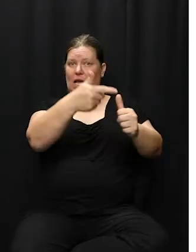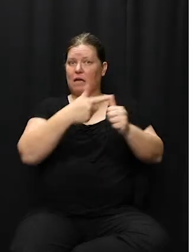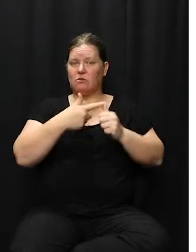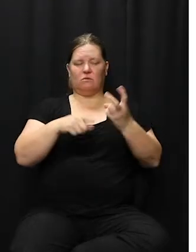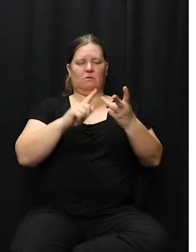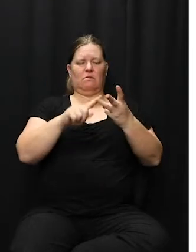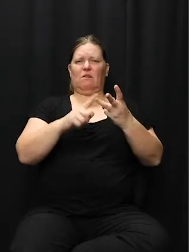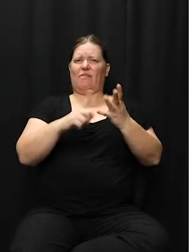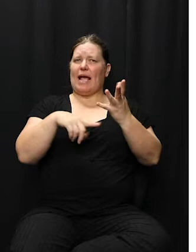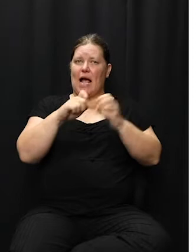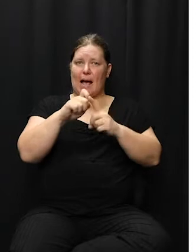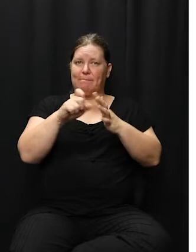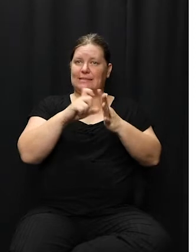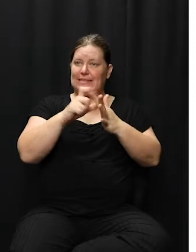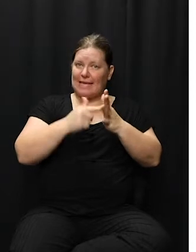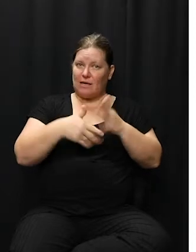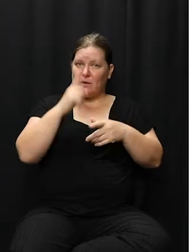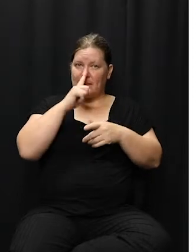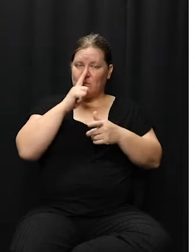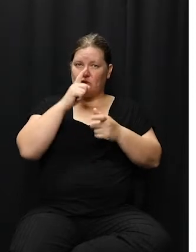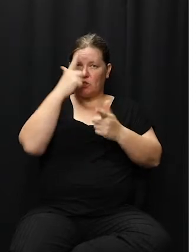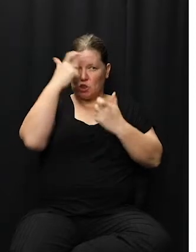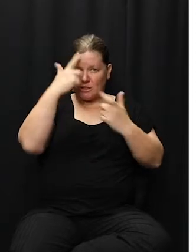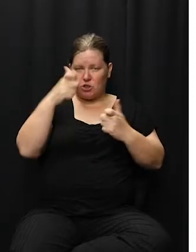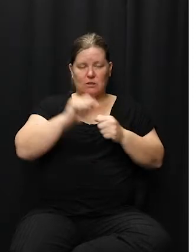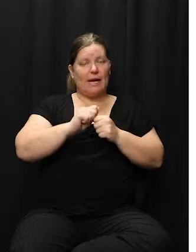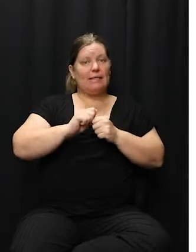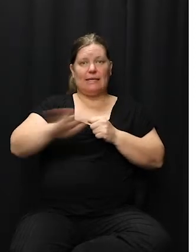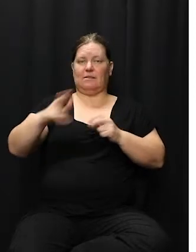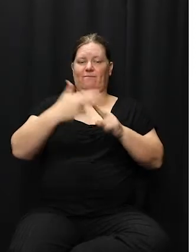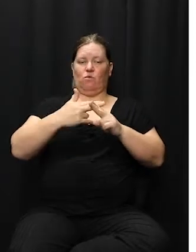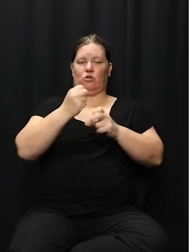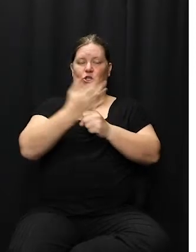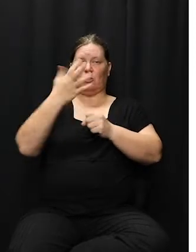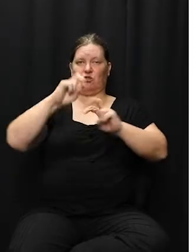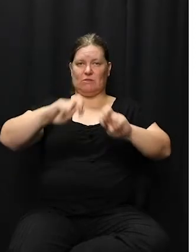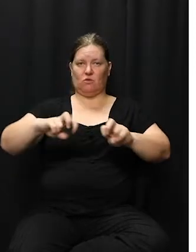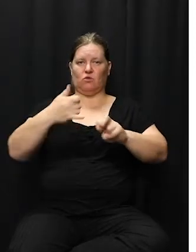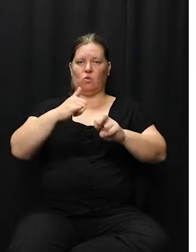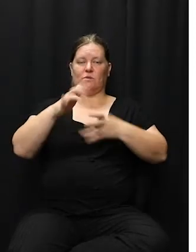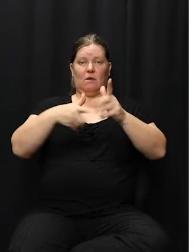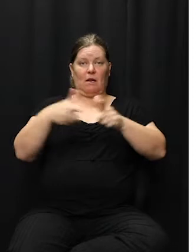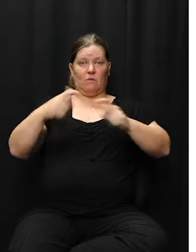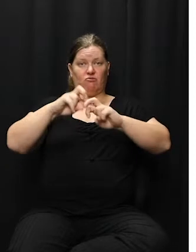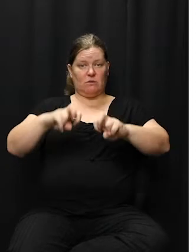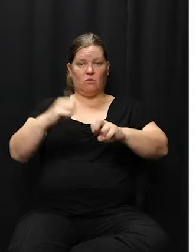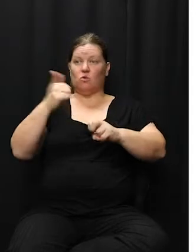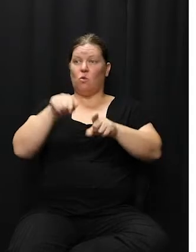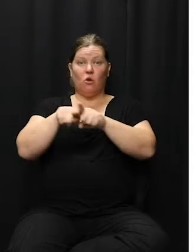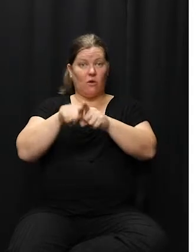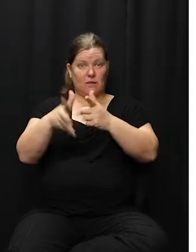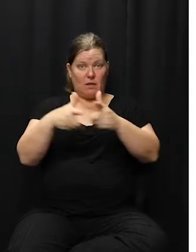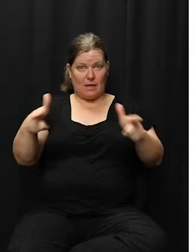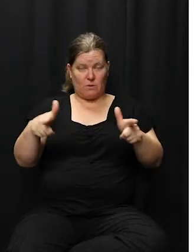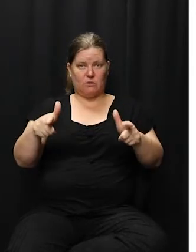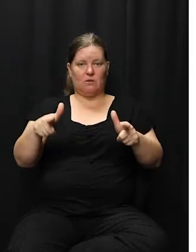make suggestions. It's an excellent tool for sign language research and gesture research. You have basically the video playing, a child